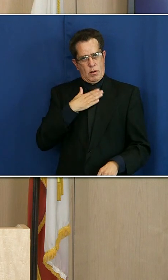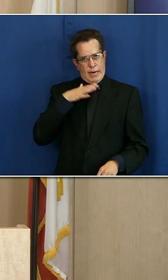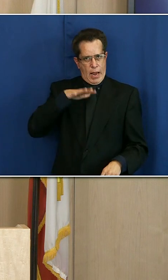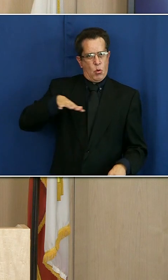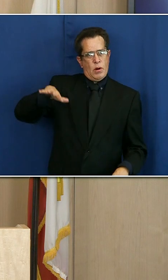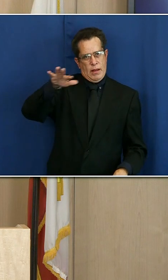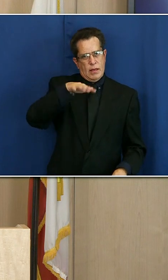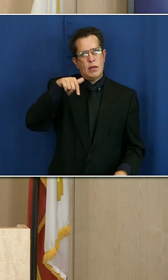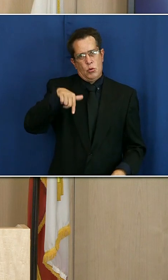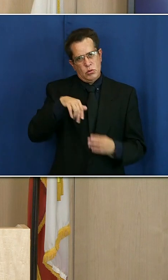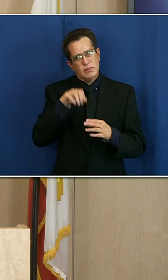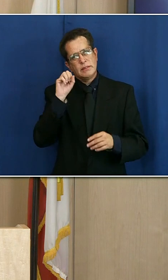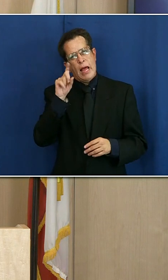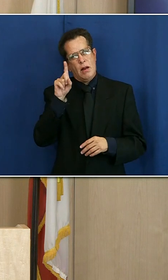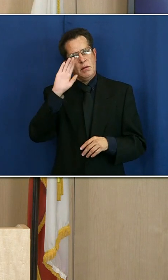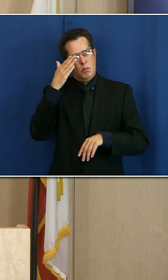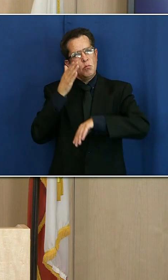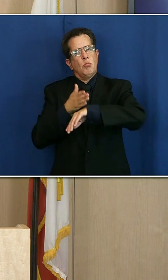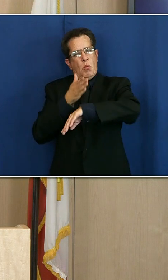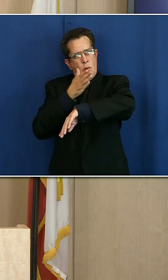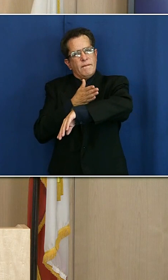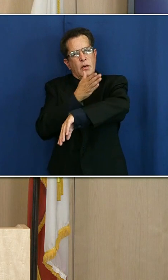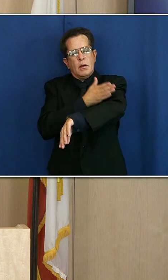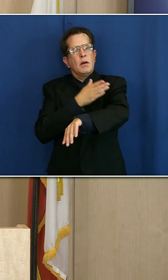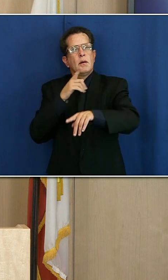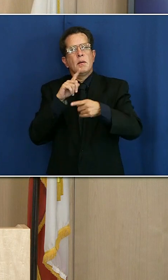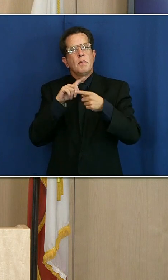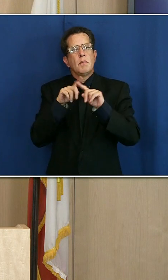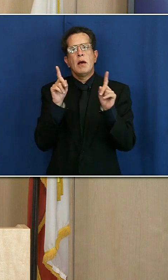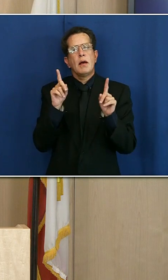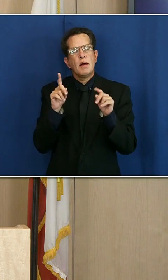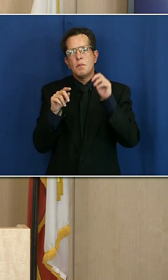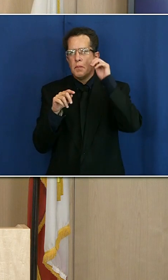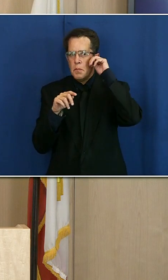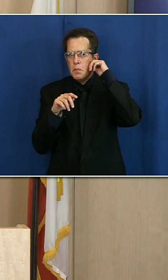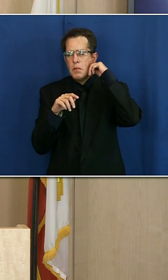new cases. How would you characterize